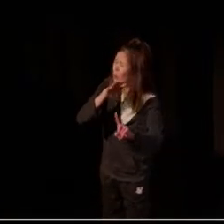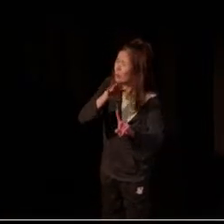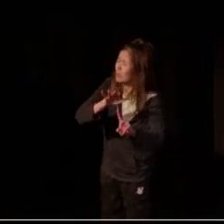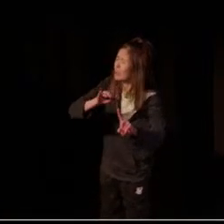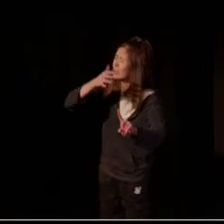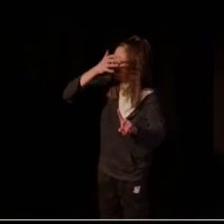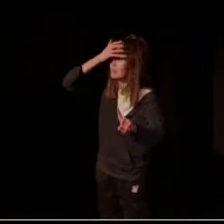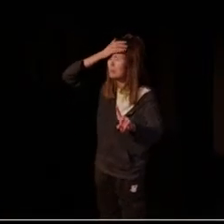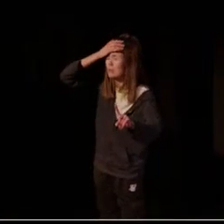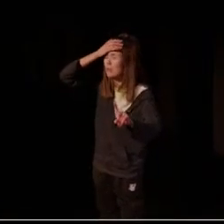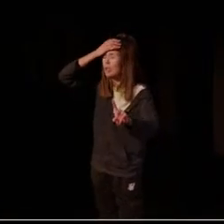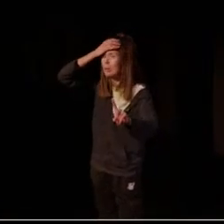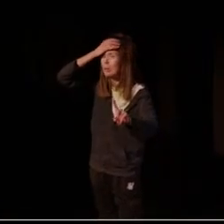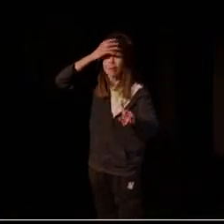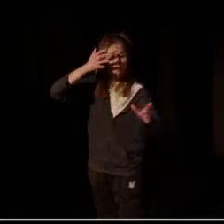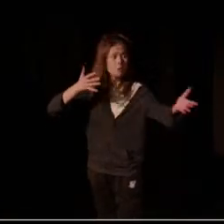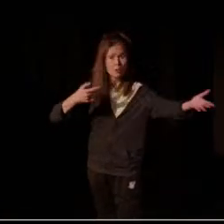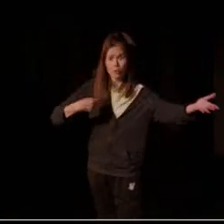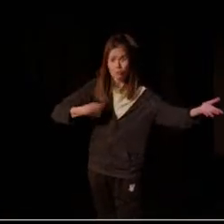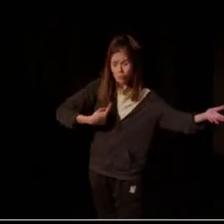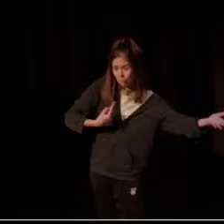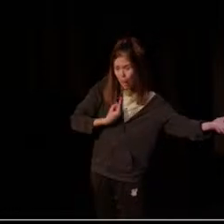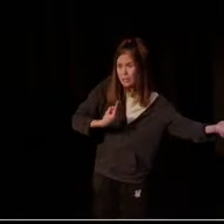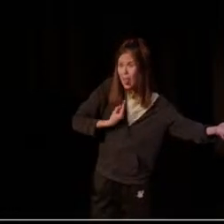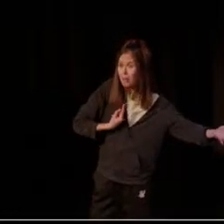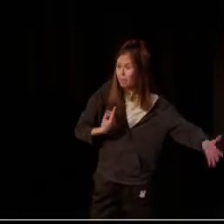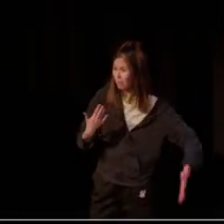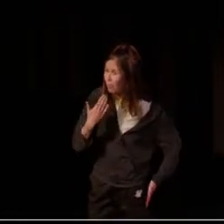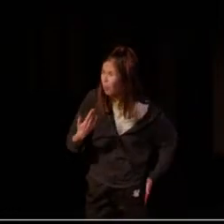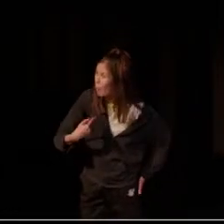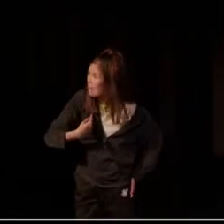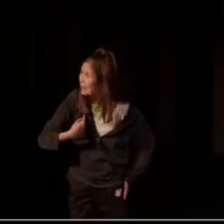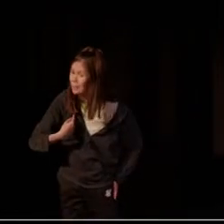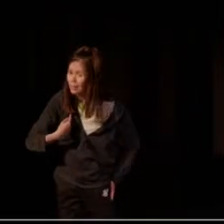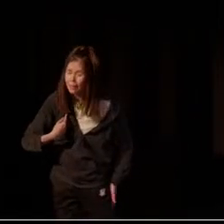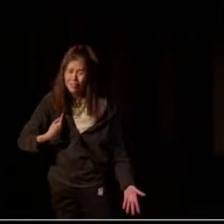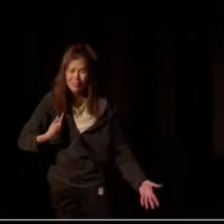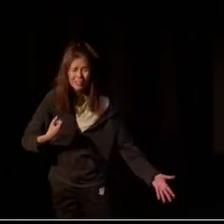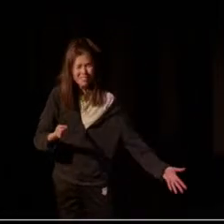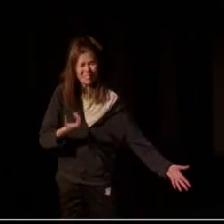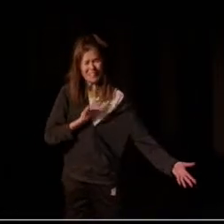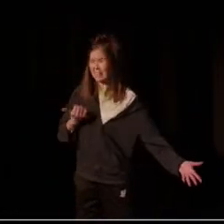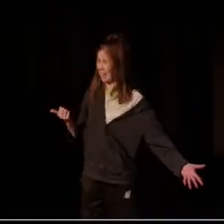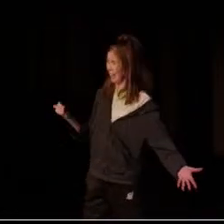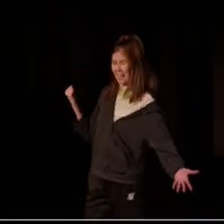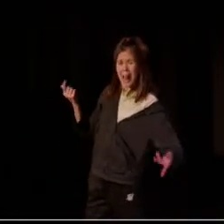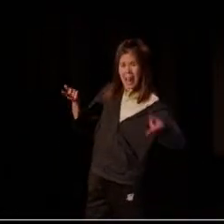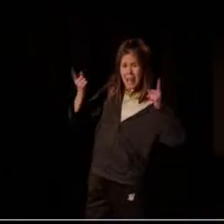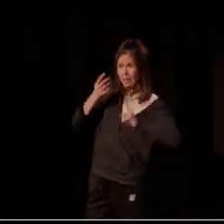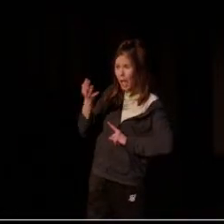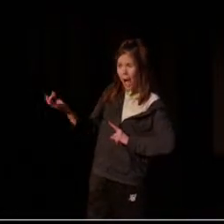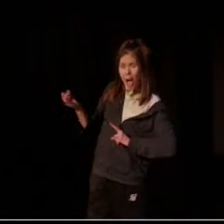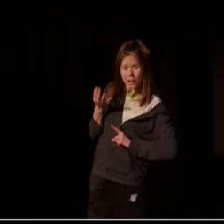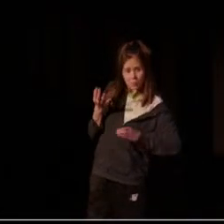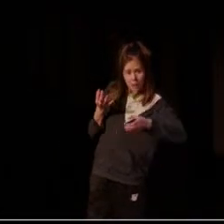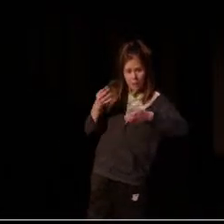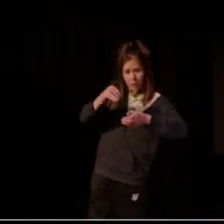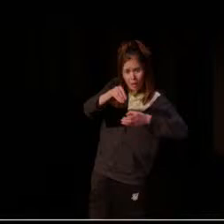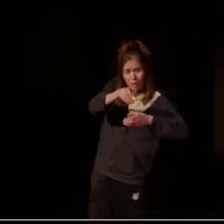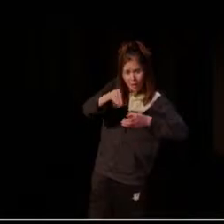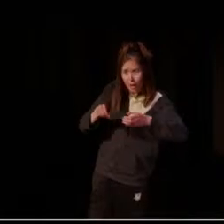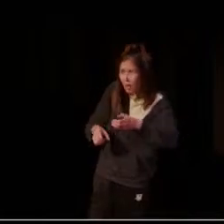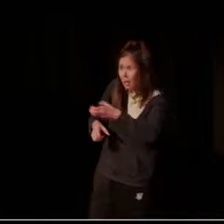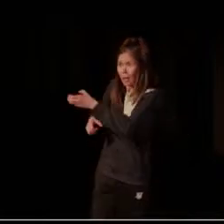As for me, what must I do? I am to be the poisoner of good